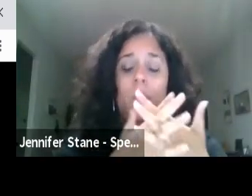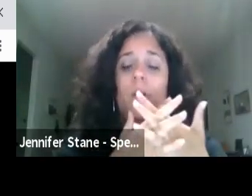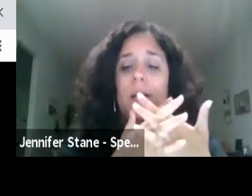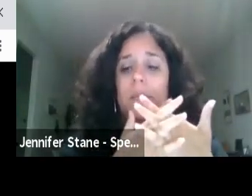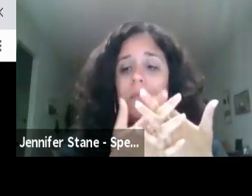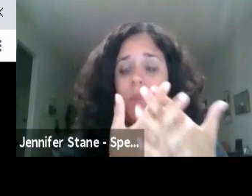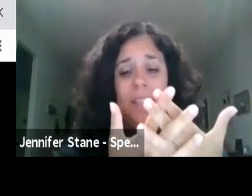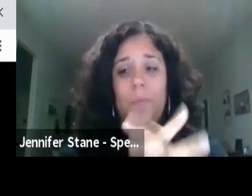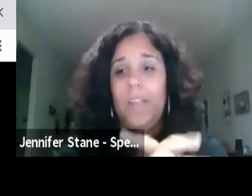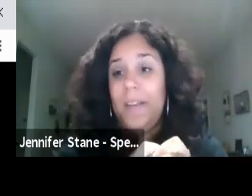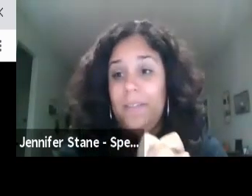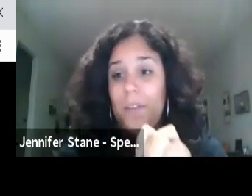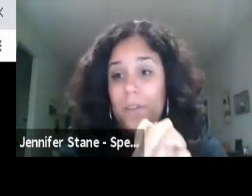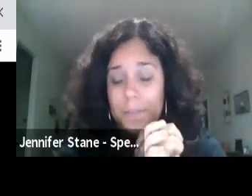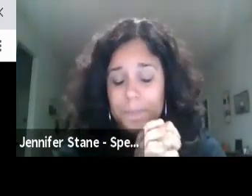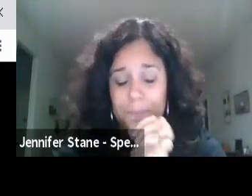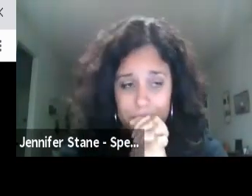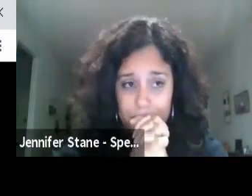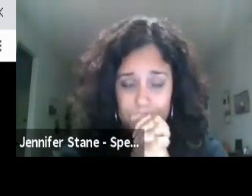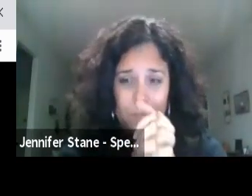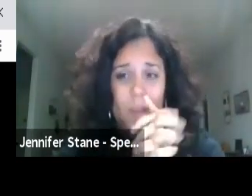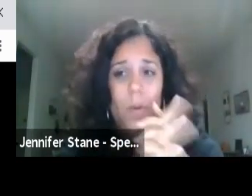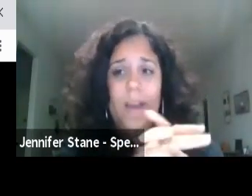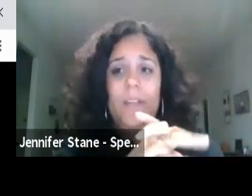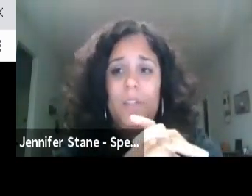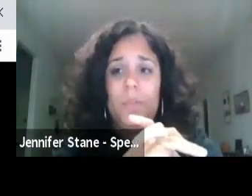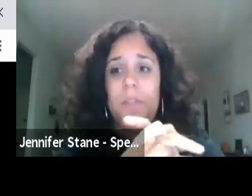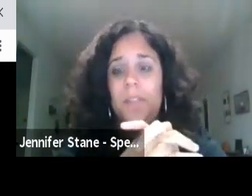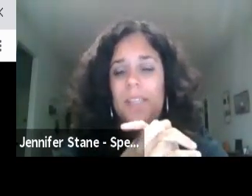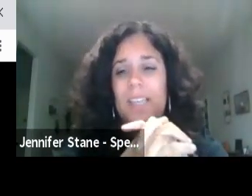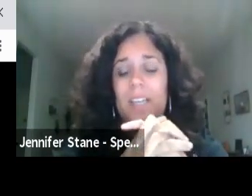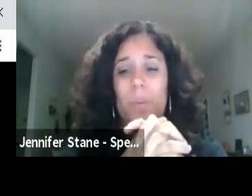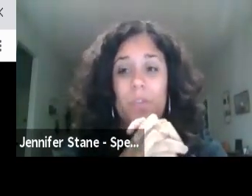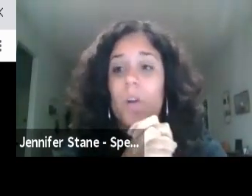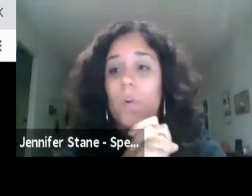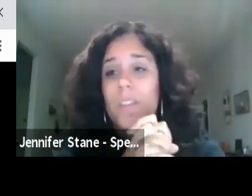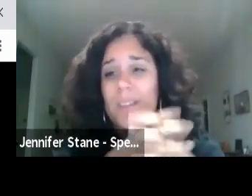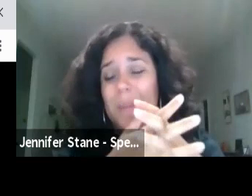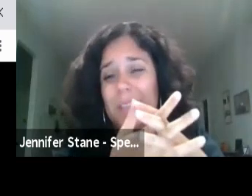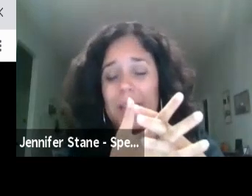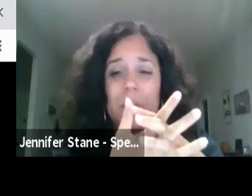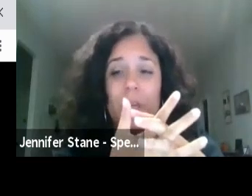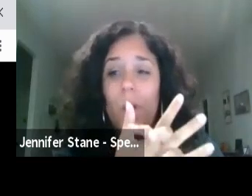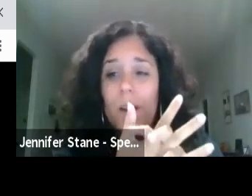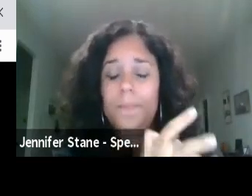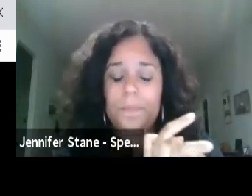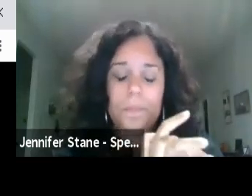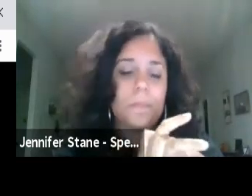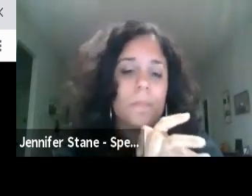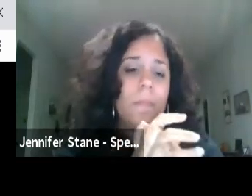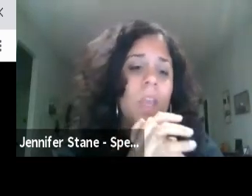but I know, for example, like my nephews who have intellectual disabilities, we struggle with sometimes getting them to drink